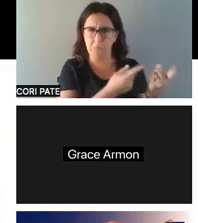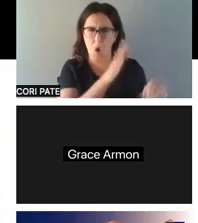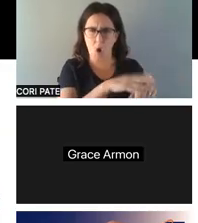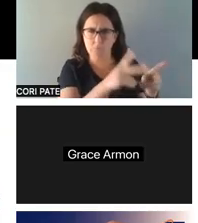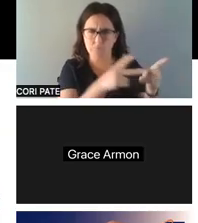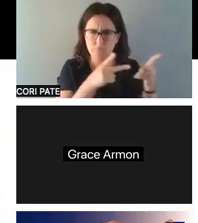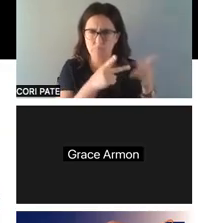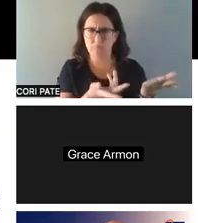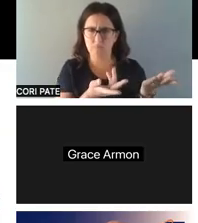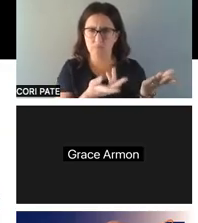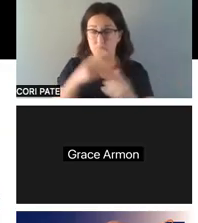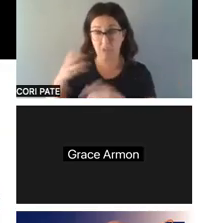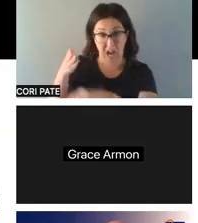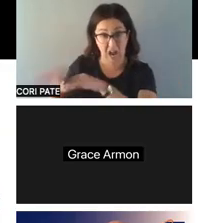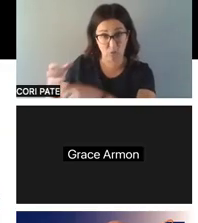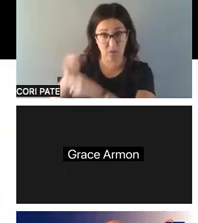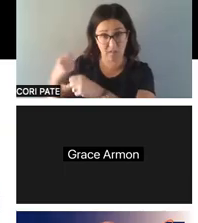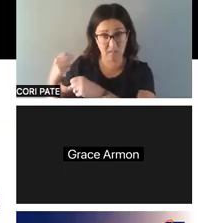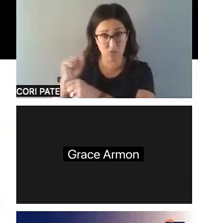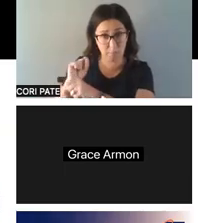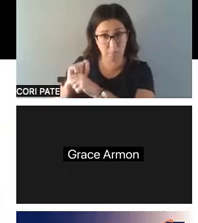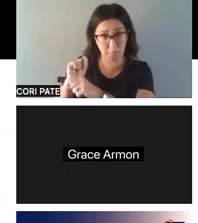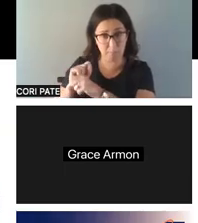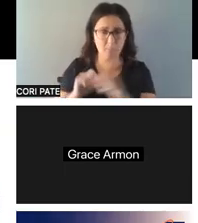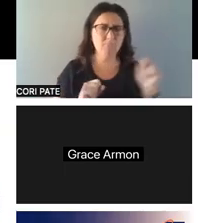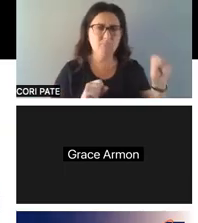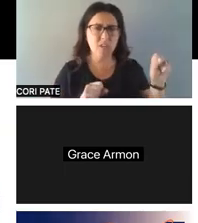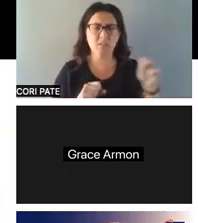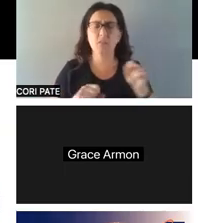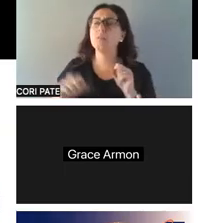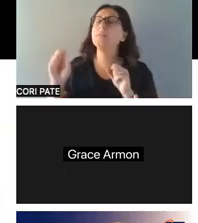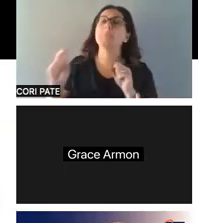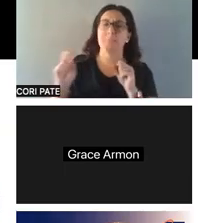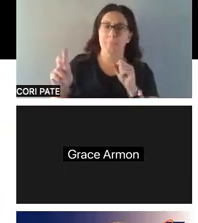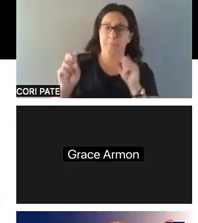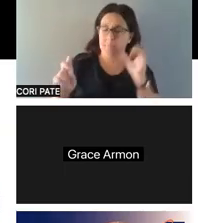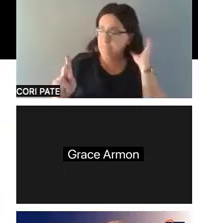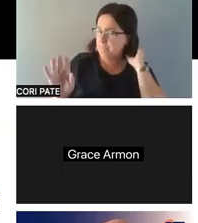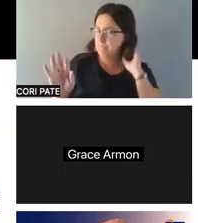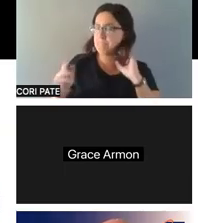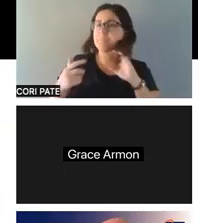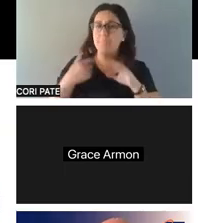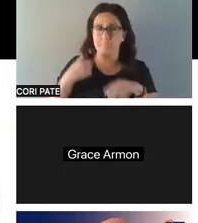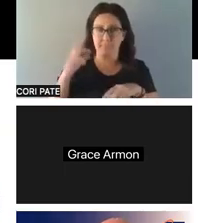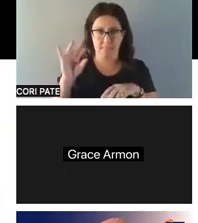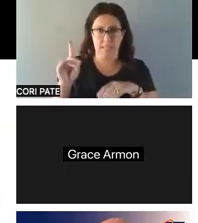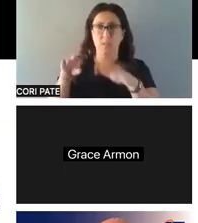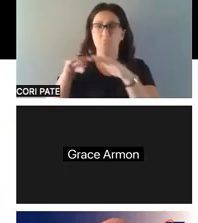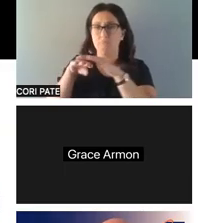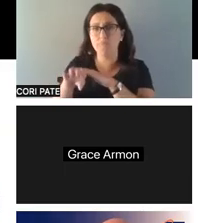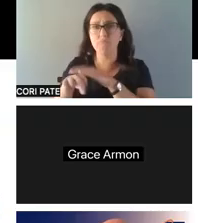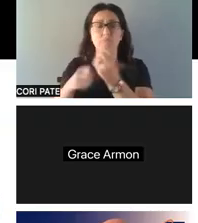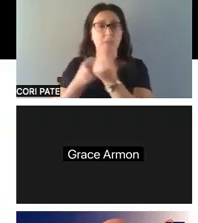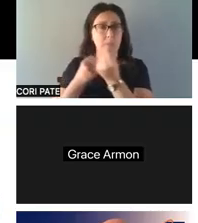After he got implemented, Yeah. um, so so I went and supported him